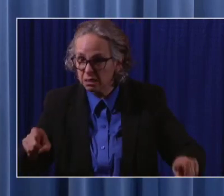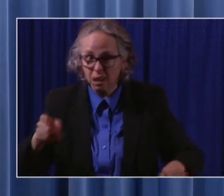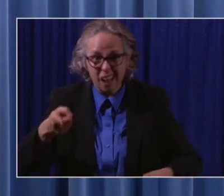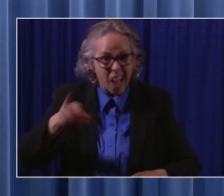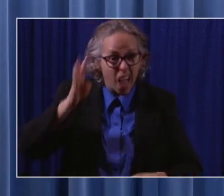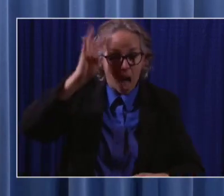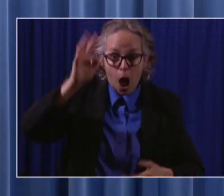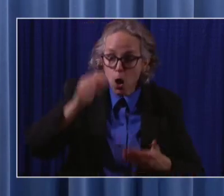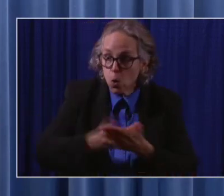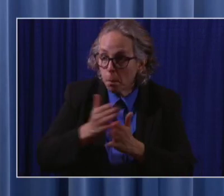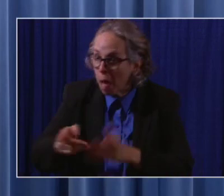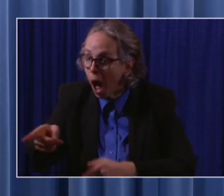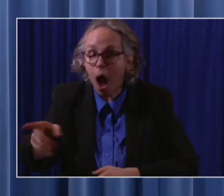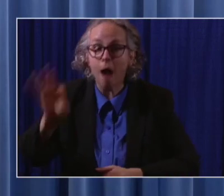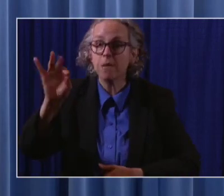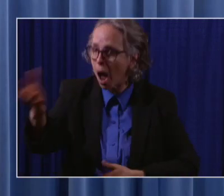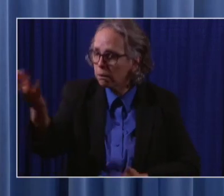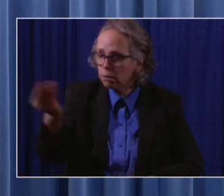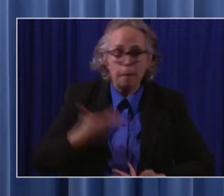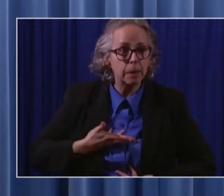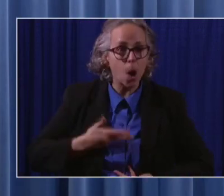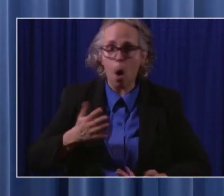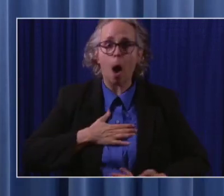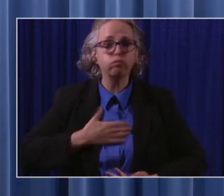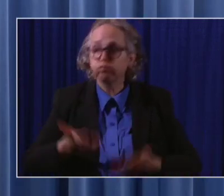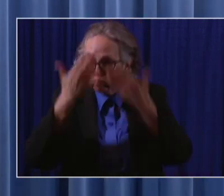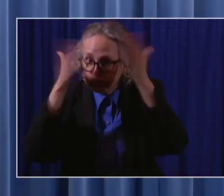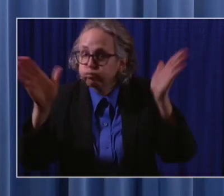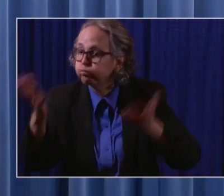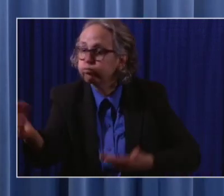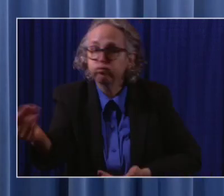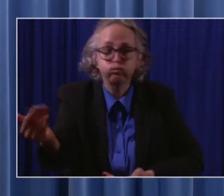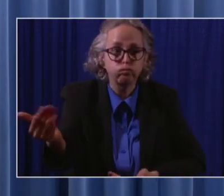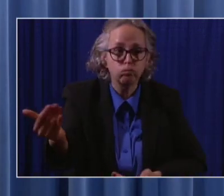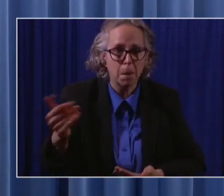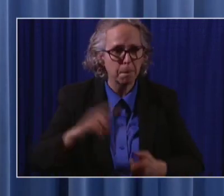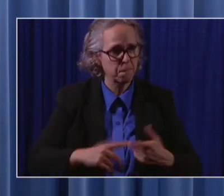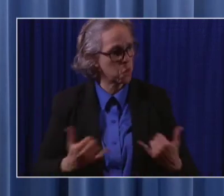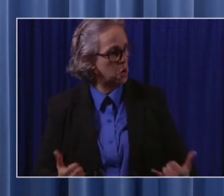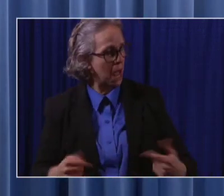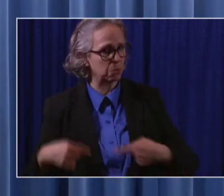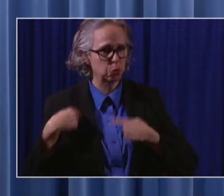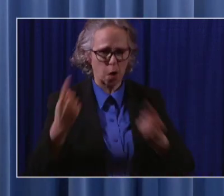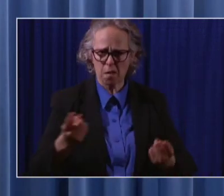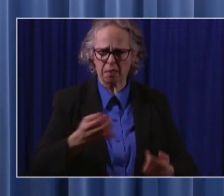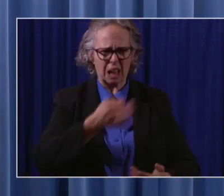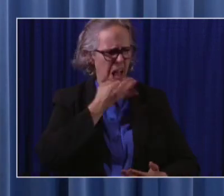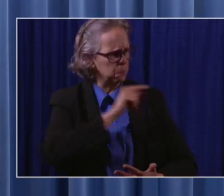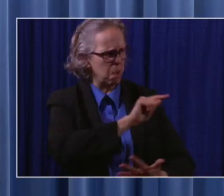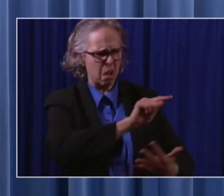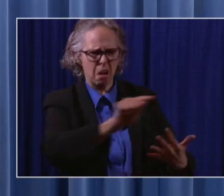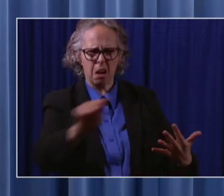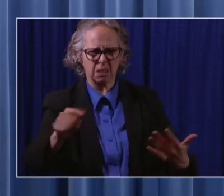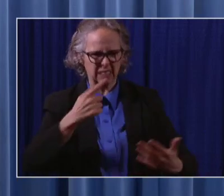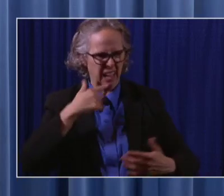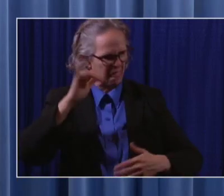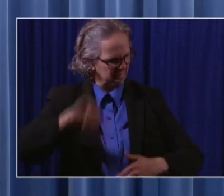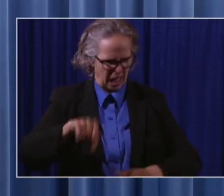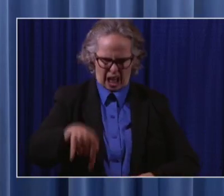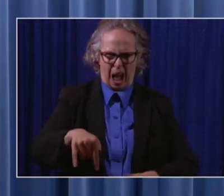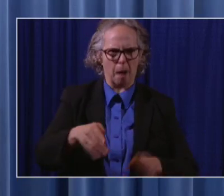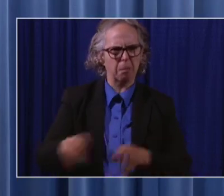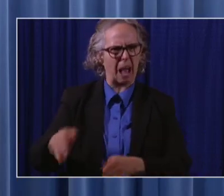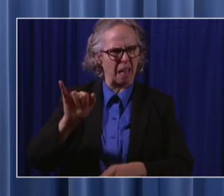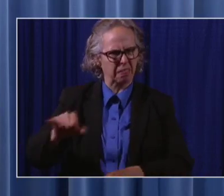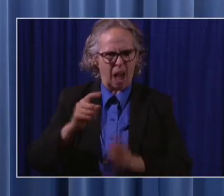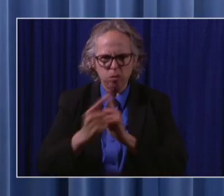we will deploy anything, that would slow this down. But what we're